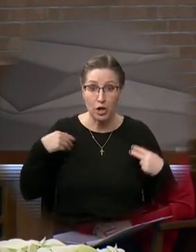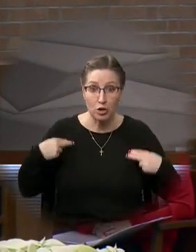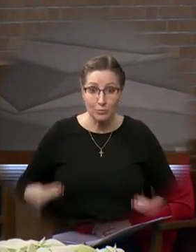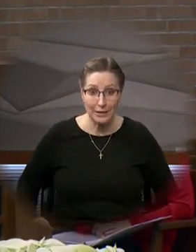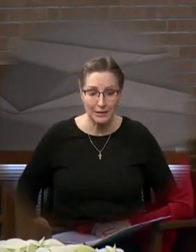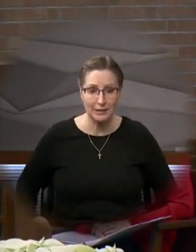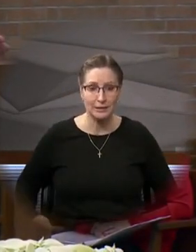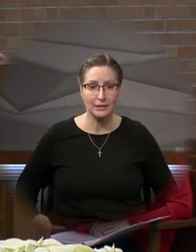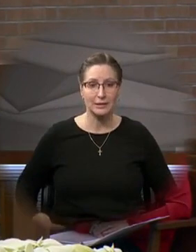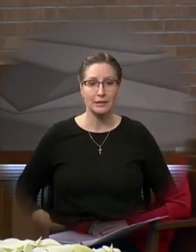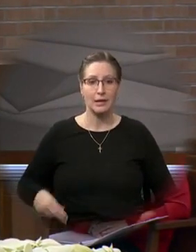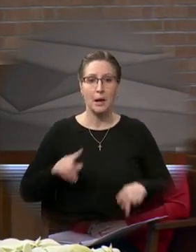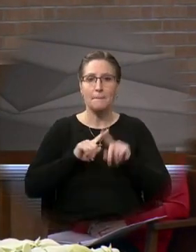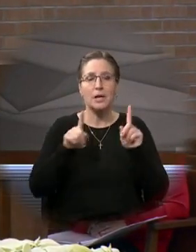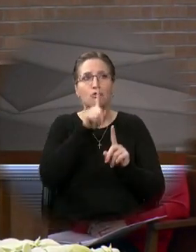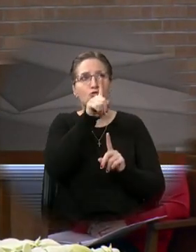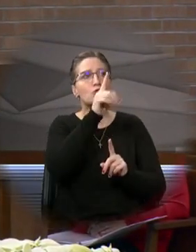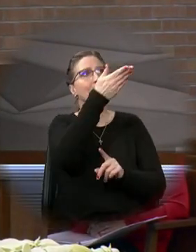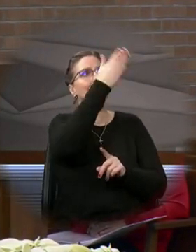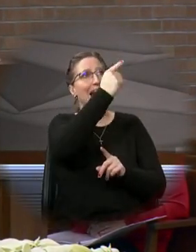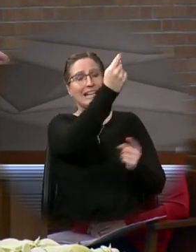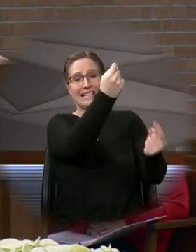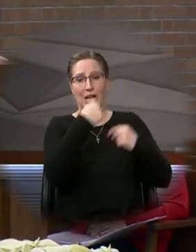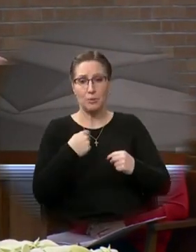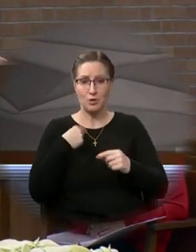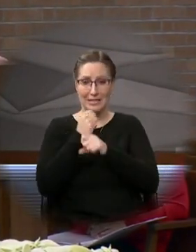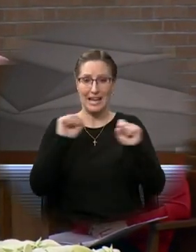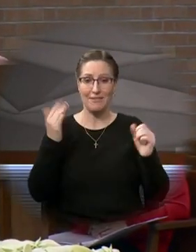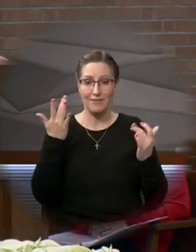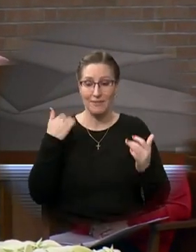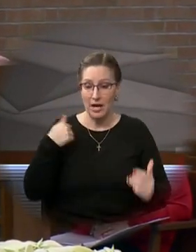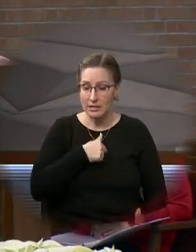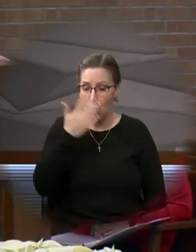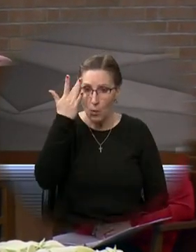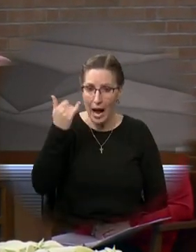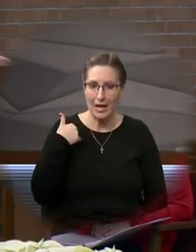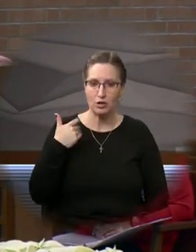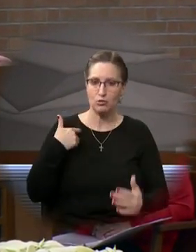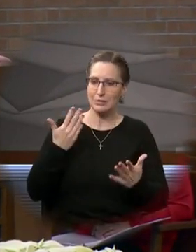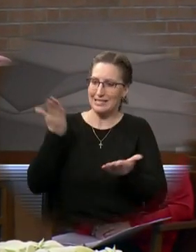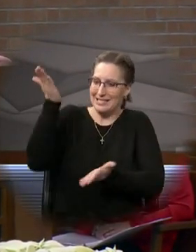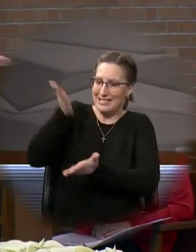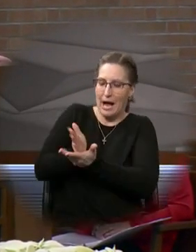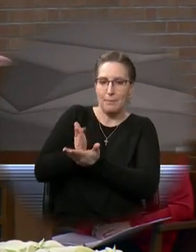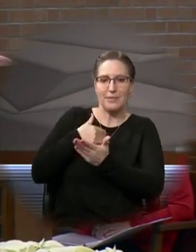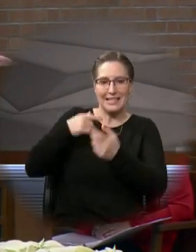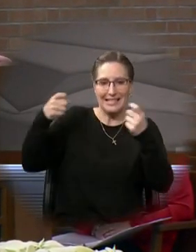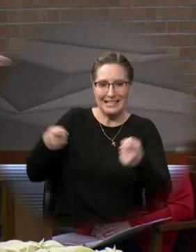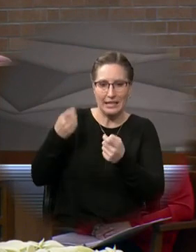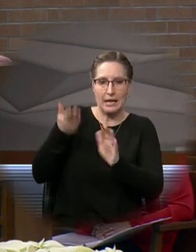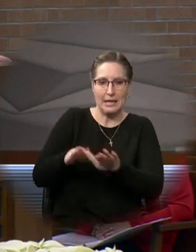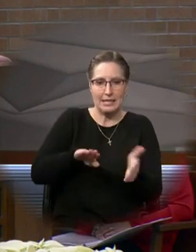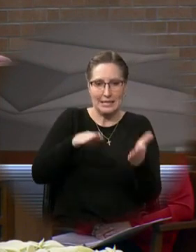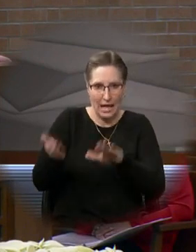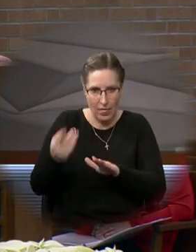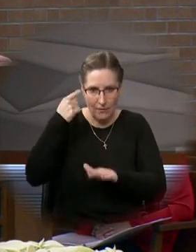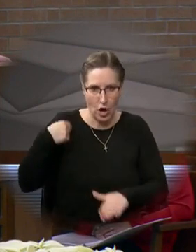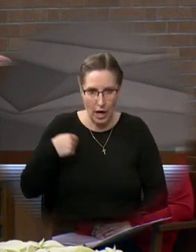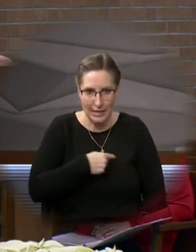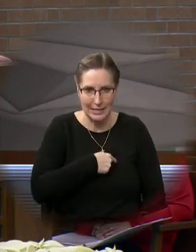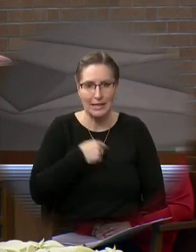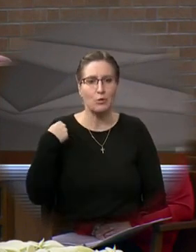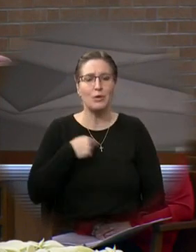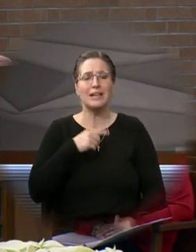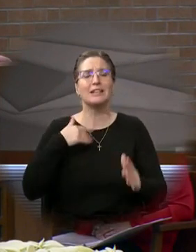event is God coming to save us, to break the ancient curse of sin and death, and usher us into